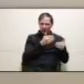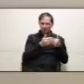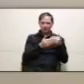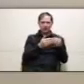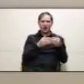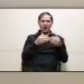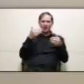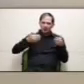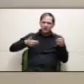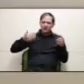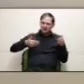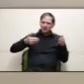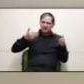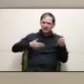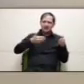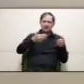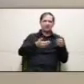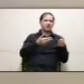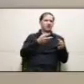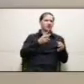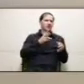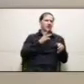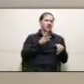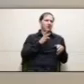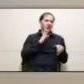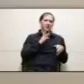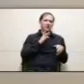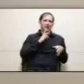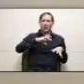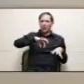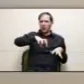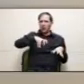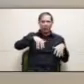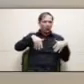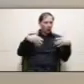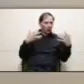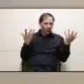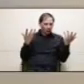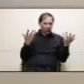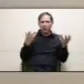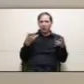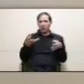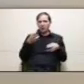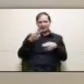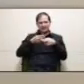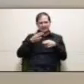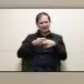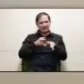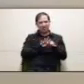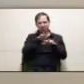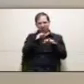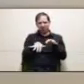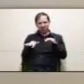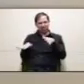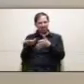leakages, dry taps, power outages, political turmoil, Financial